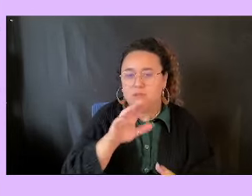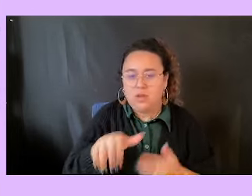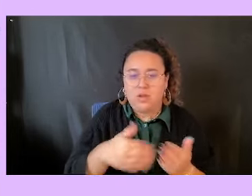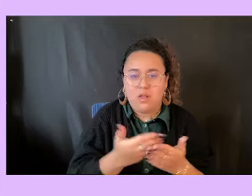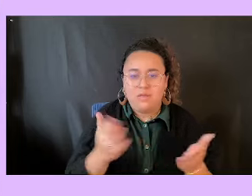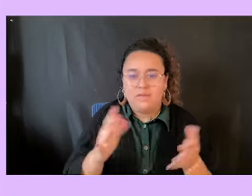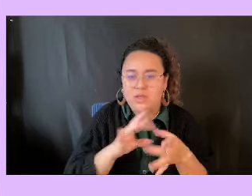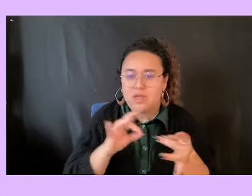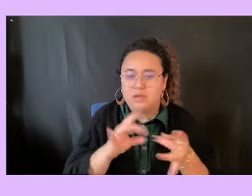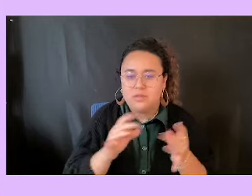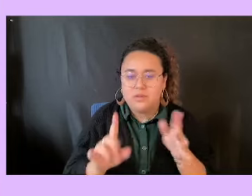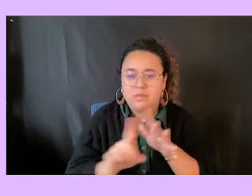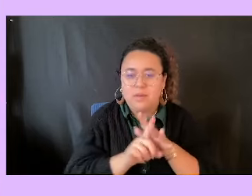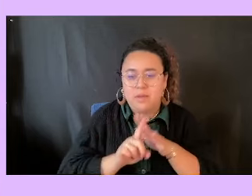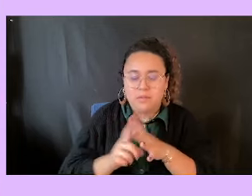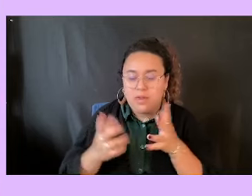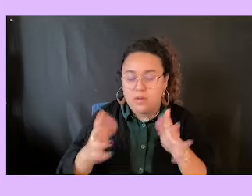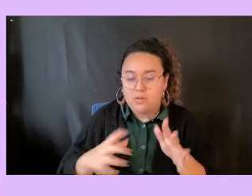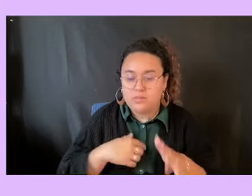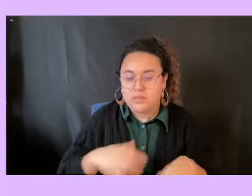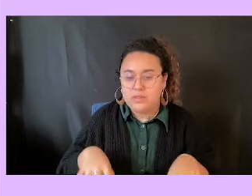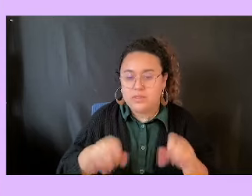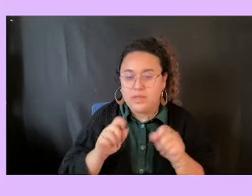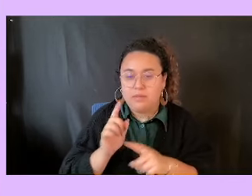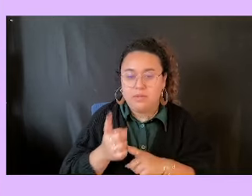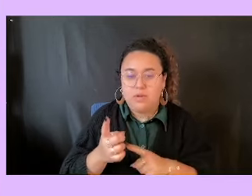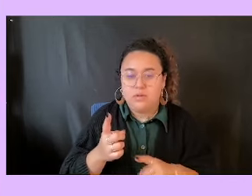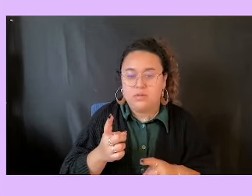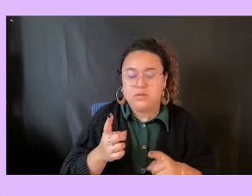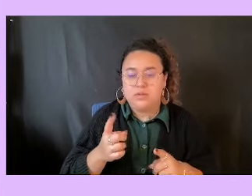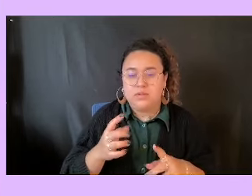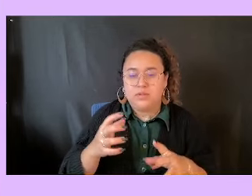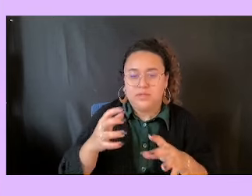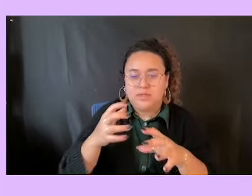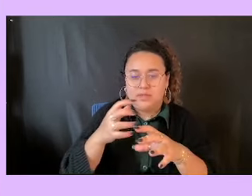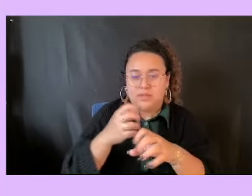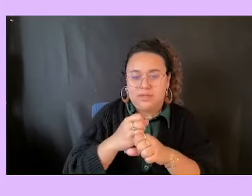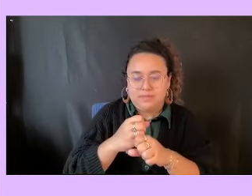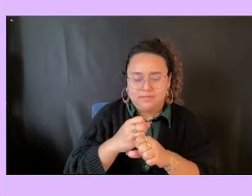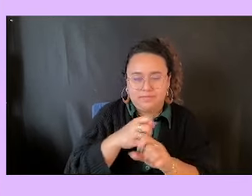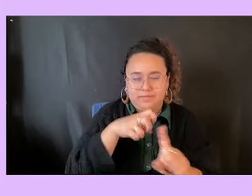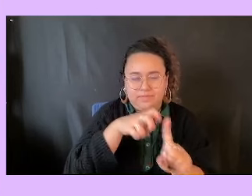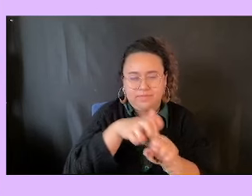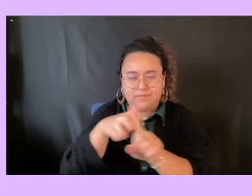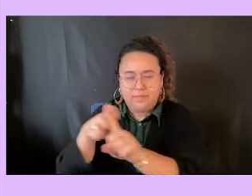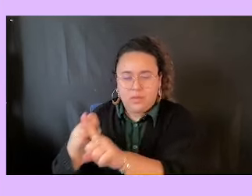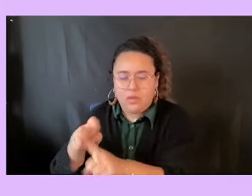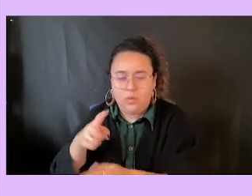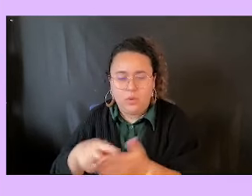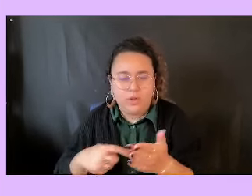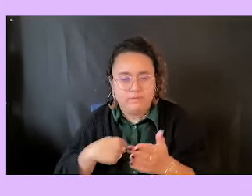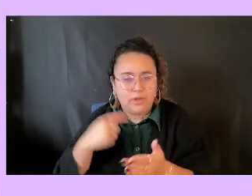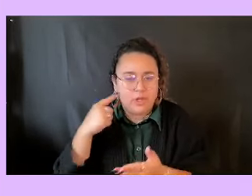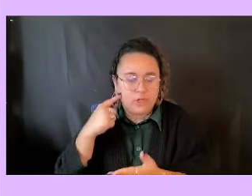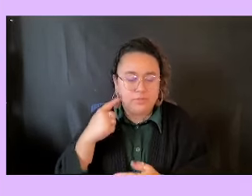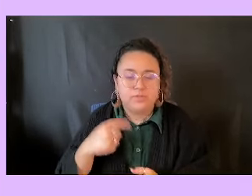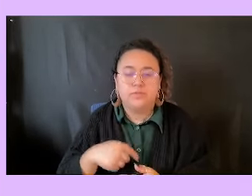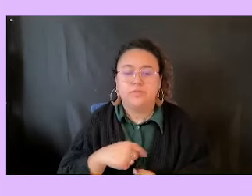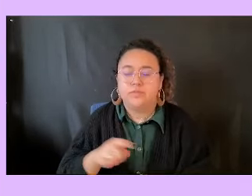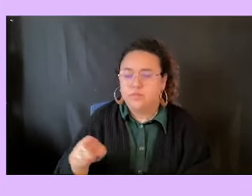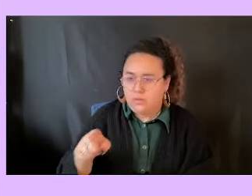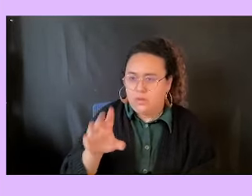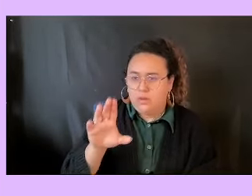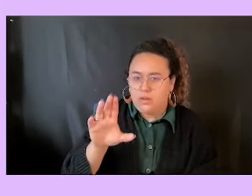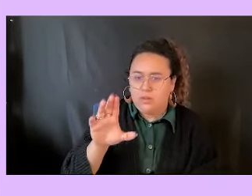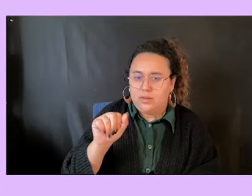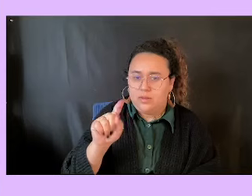come up already, and just want to take a moment to kind of synthesize some of the things that I've been hearing. I was also really taken by Kat's comment about wanting